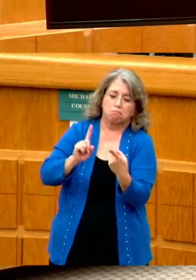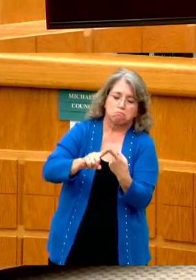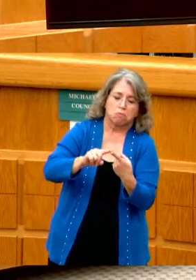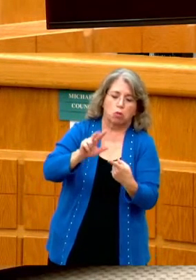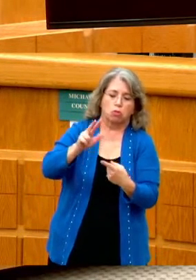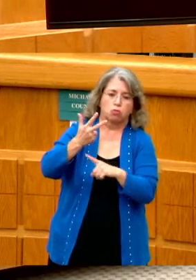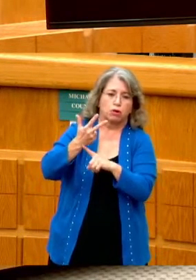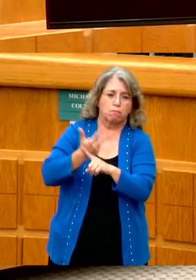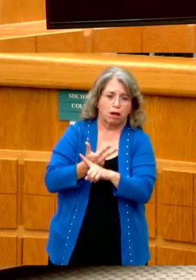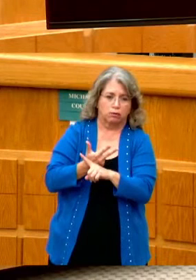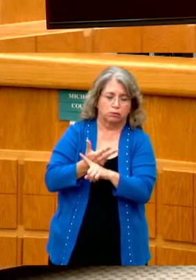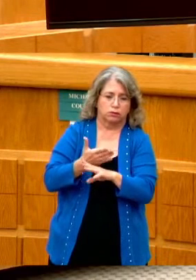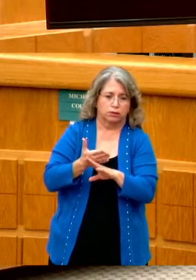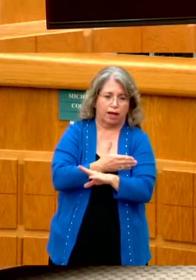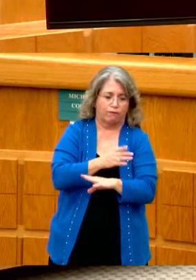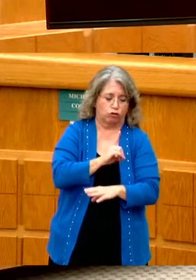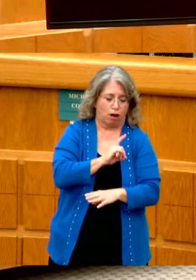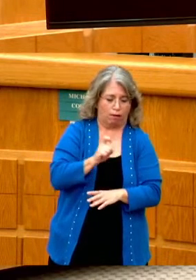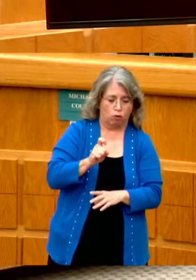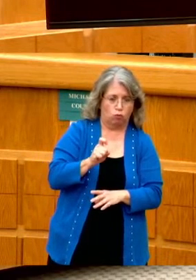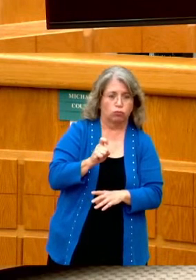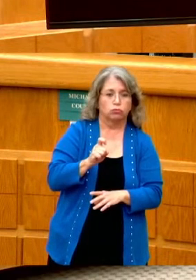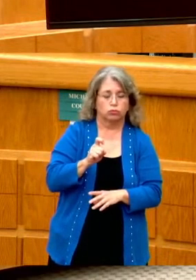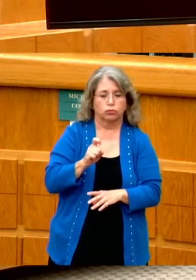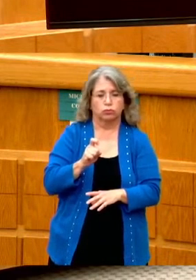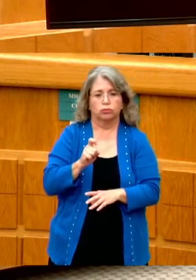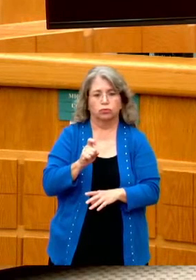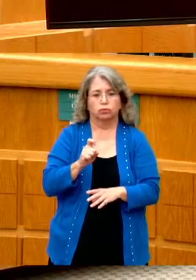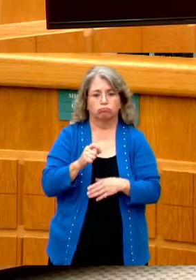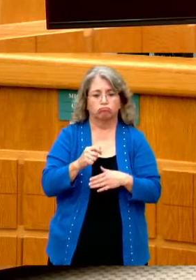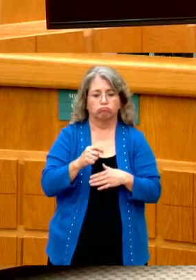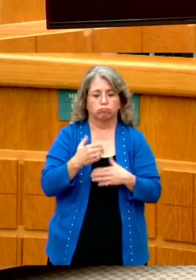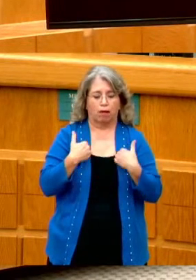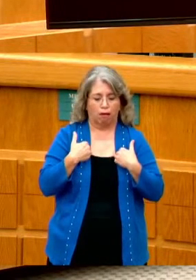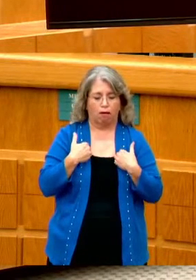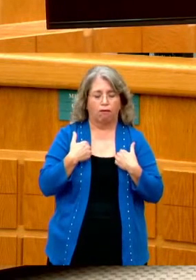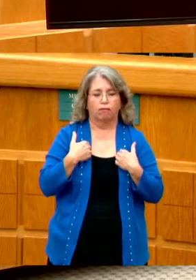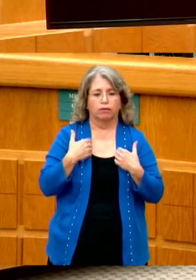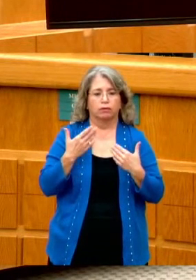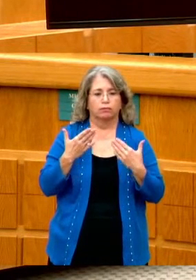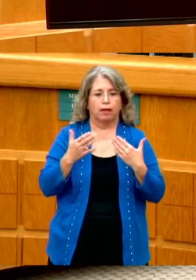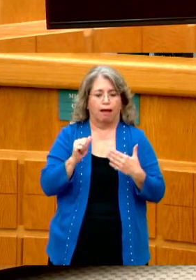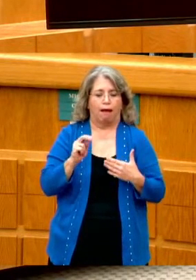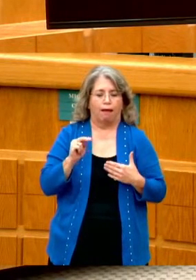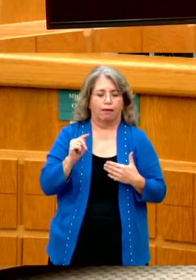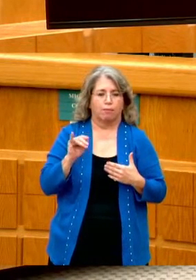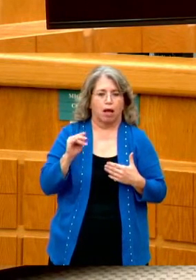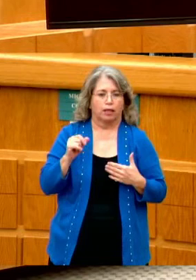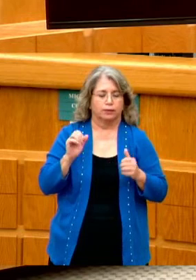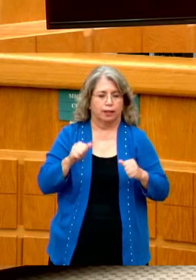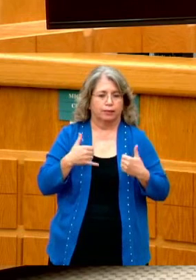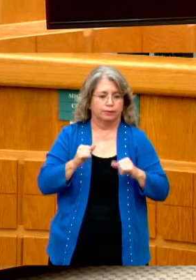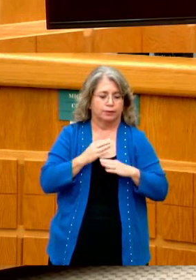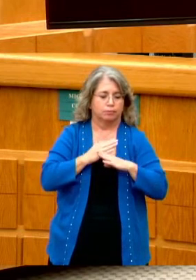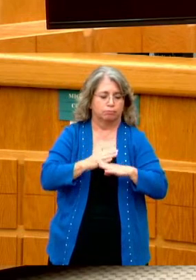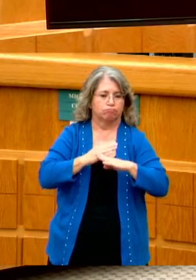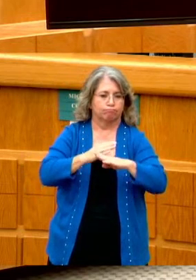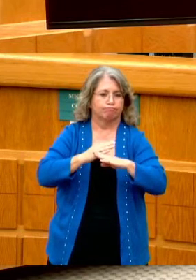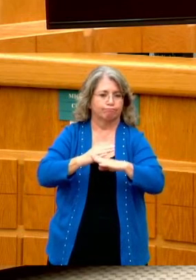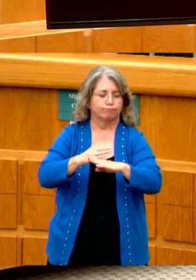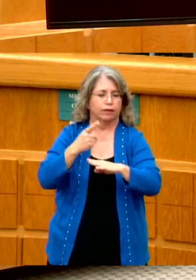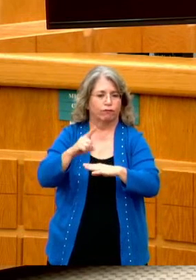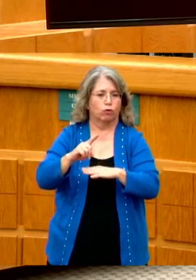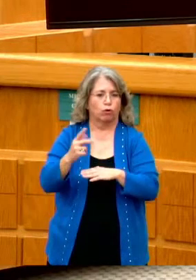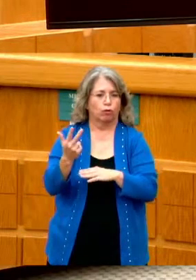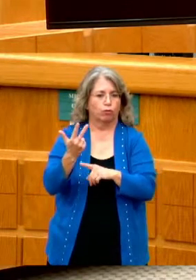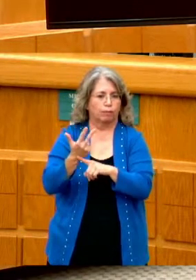with COVID-19 because you may still have antibodies that can protect you for those 3 months. ¿Puedo